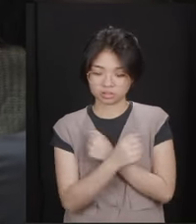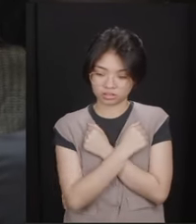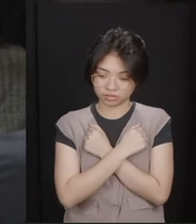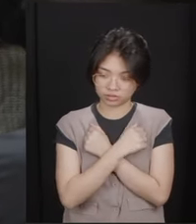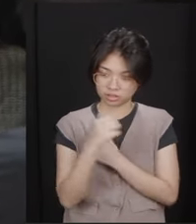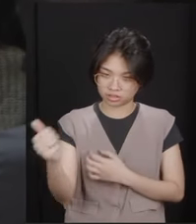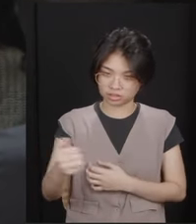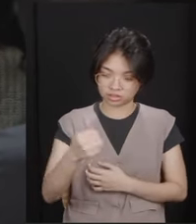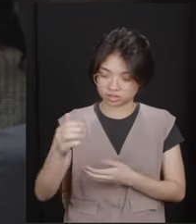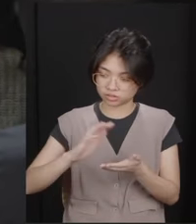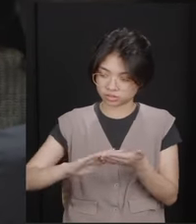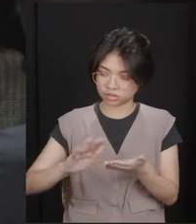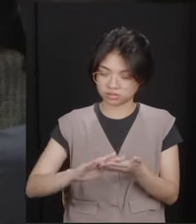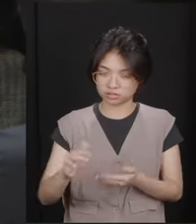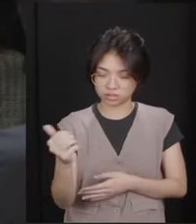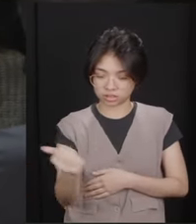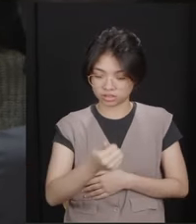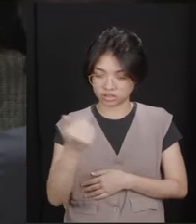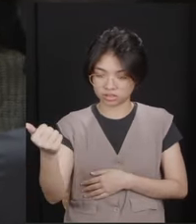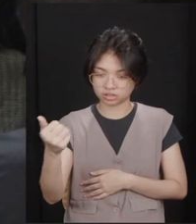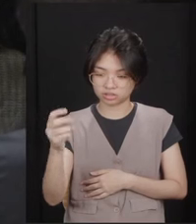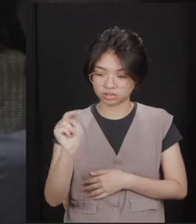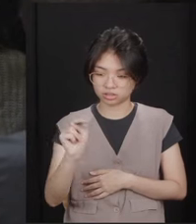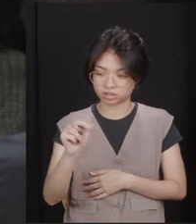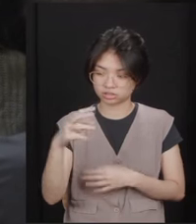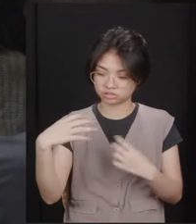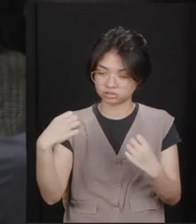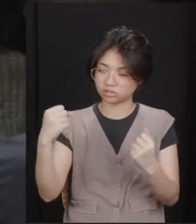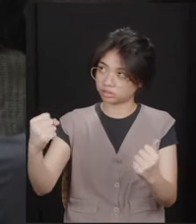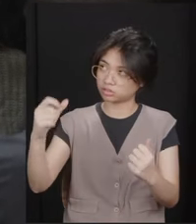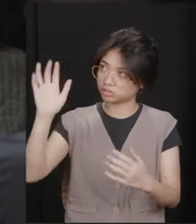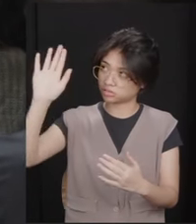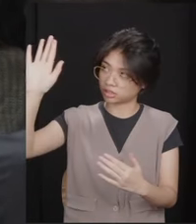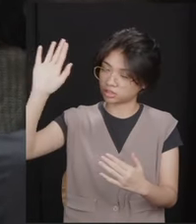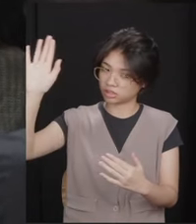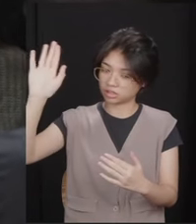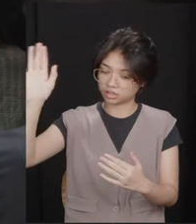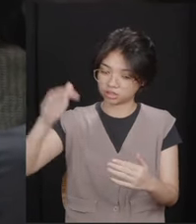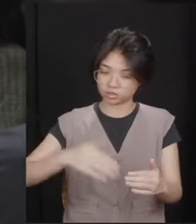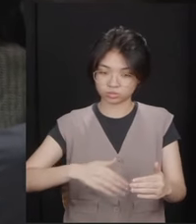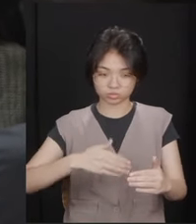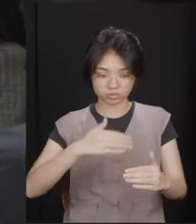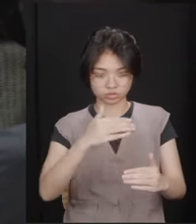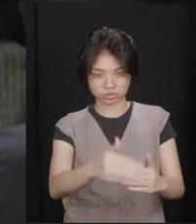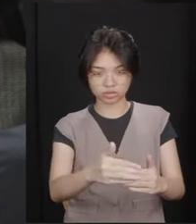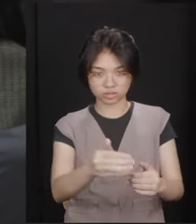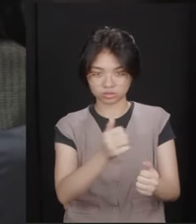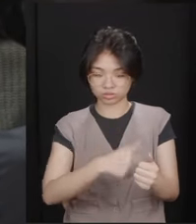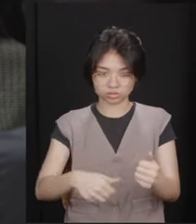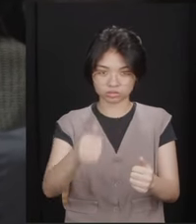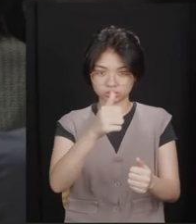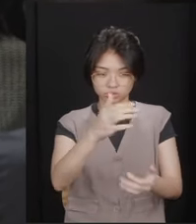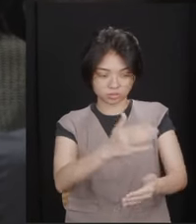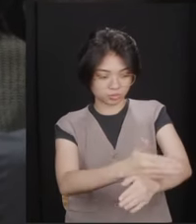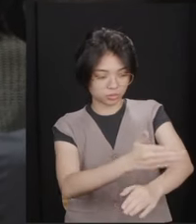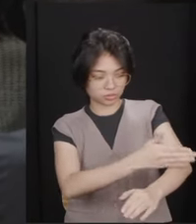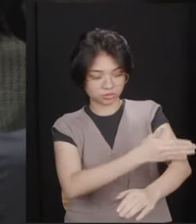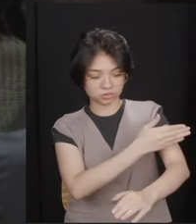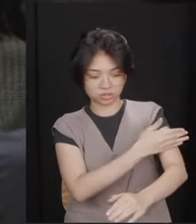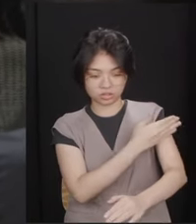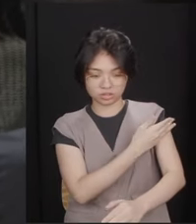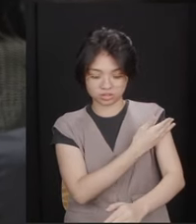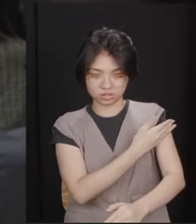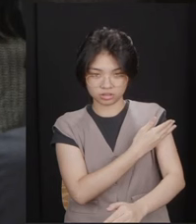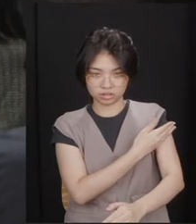forgiving others. And they need your strength, Father, to move to the next level of their lives and not stay where they are right now.